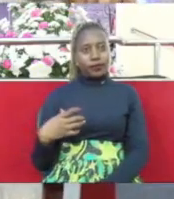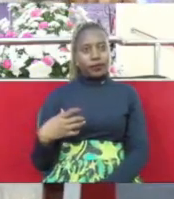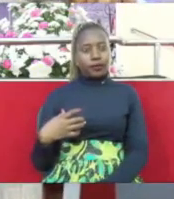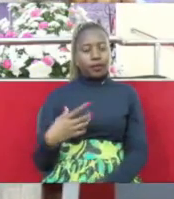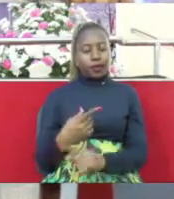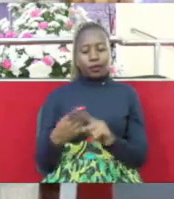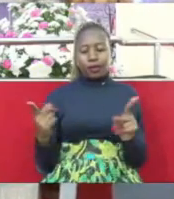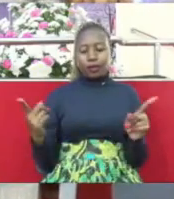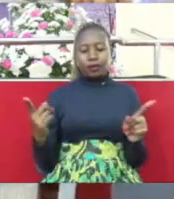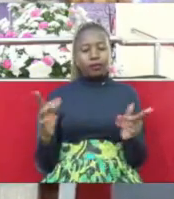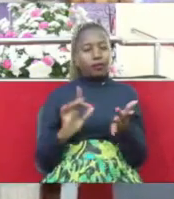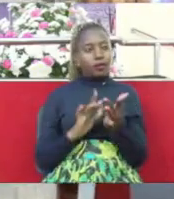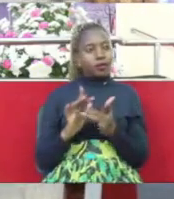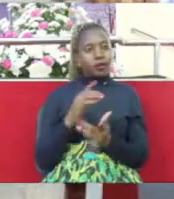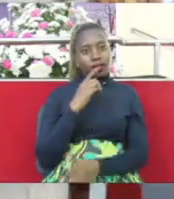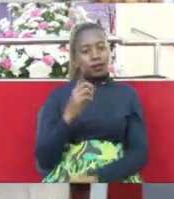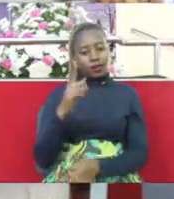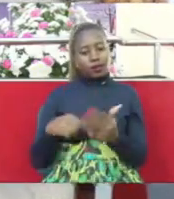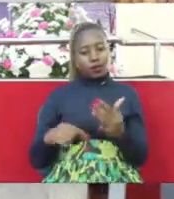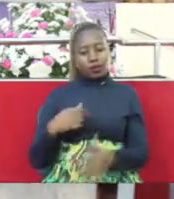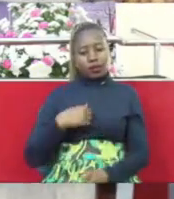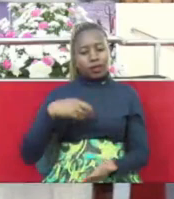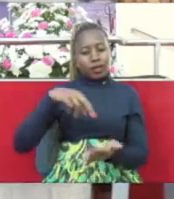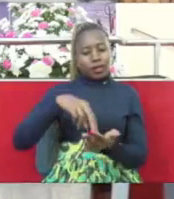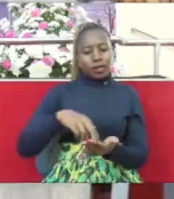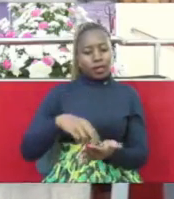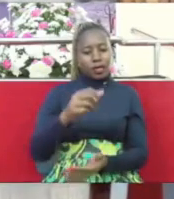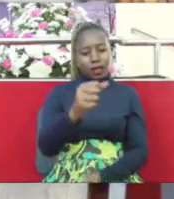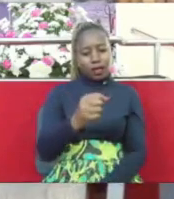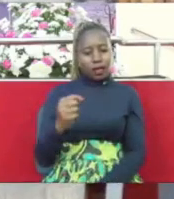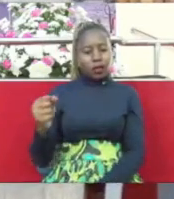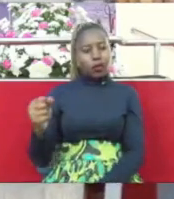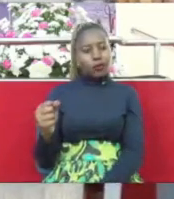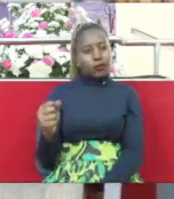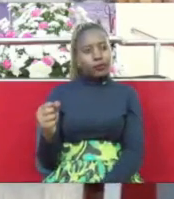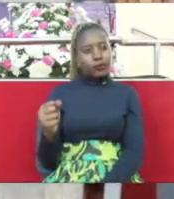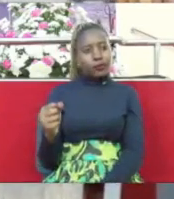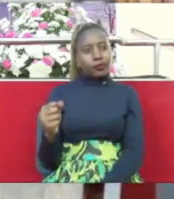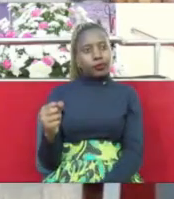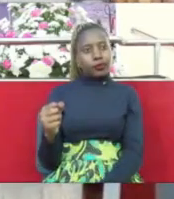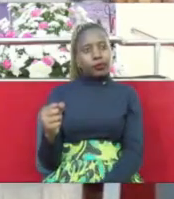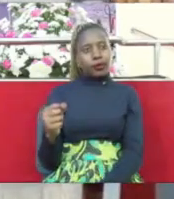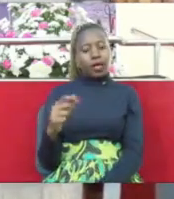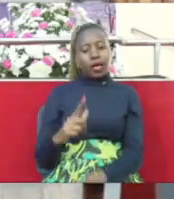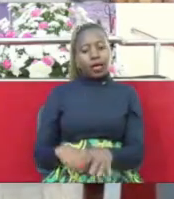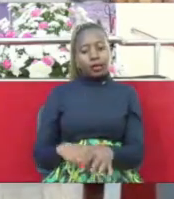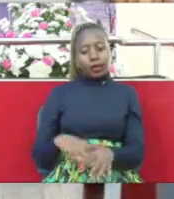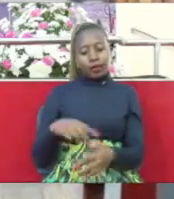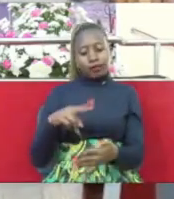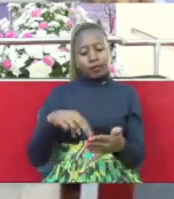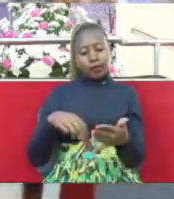But Jesus says, I am standing at the door. Lakini Yesu akasema nimesimama mlangoni. And as I read it, it struck me that they